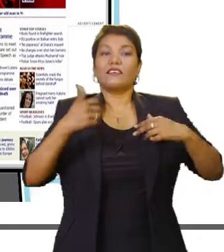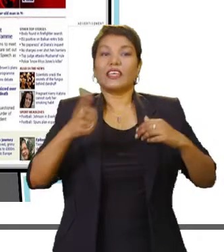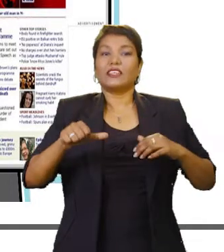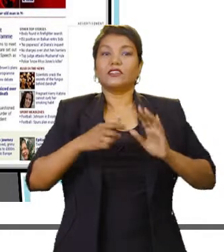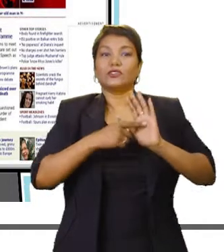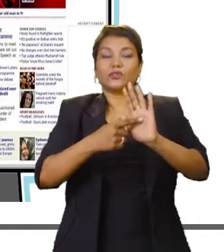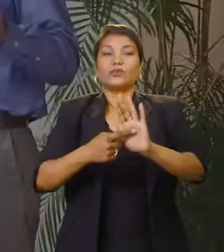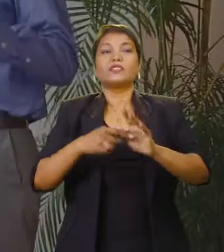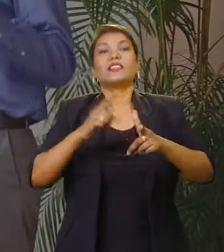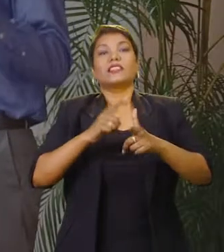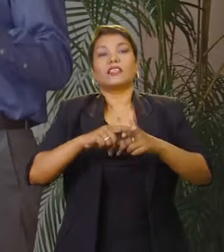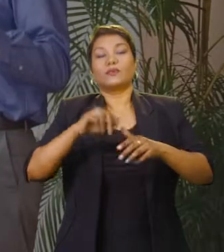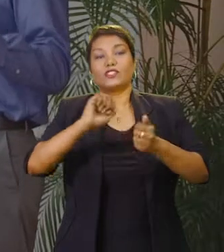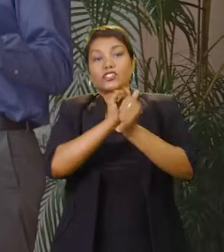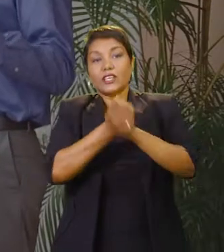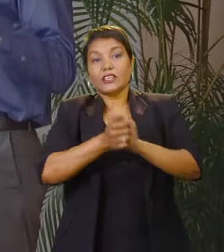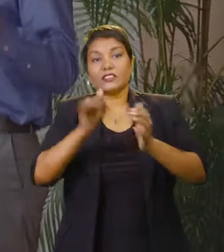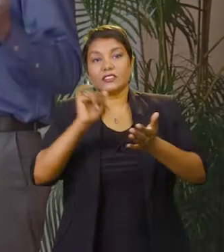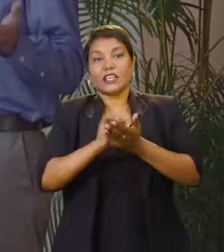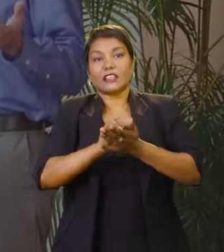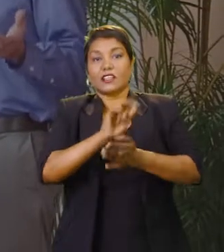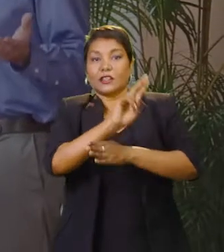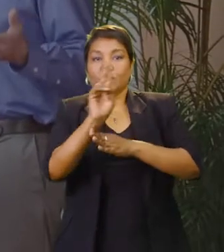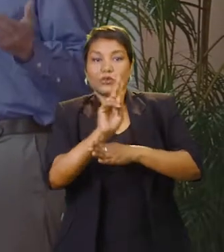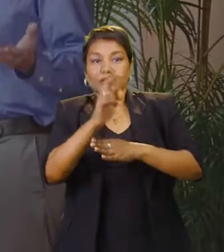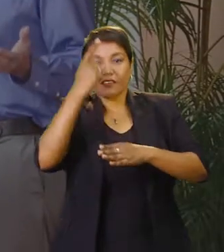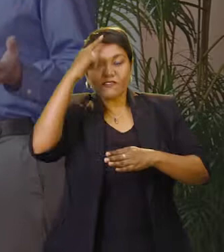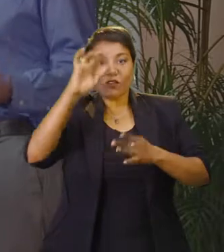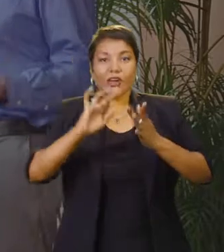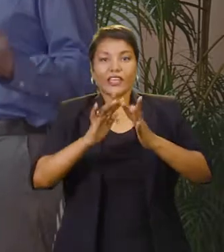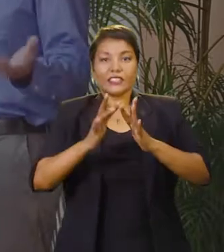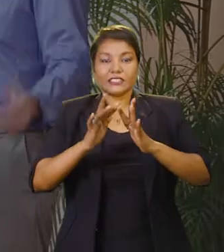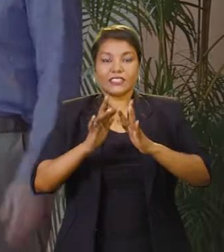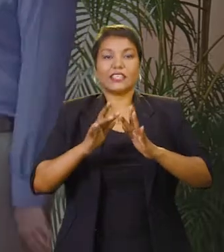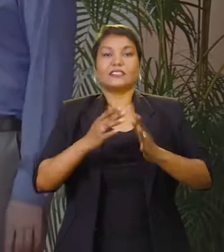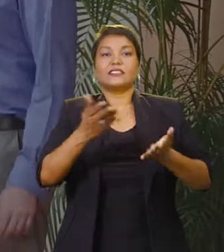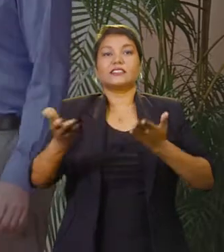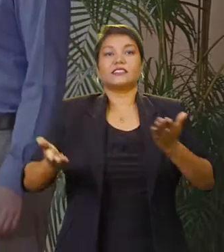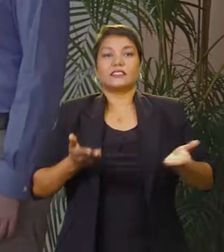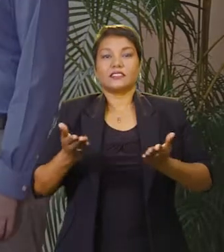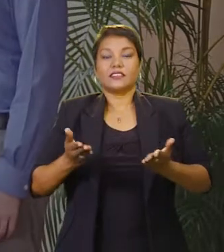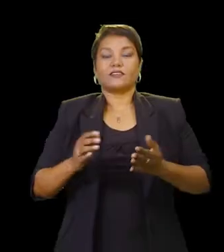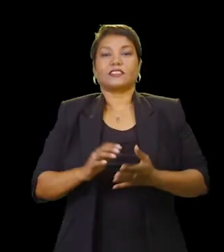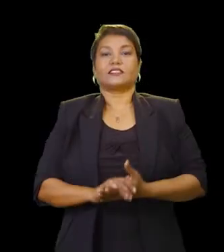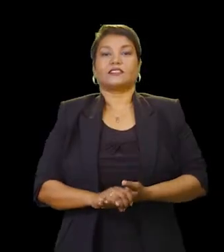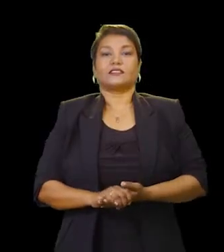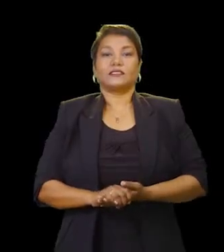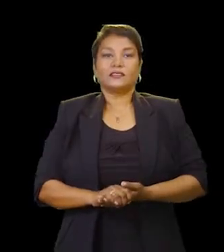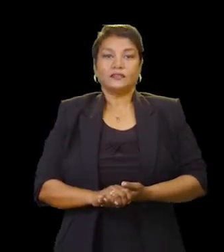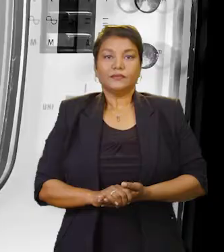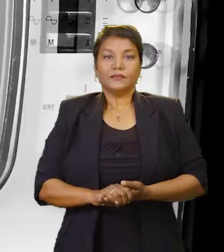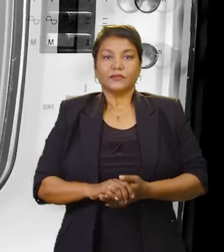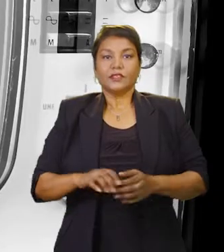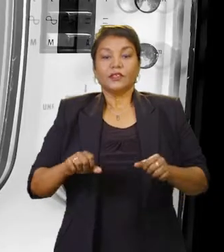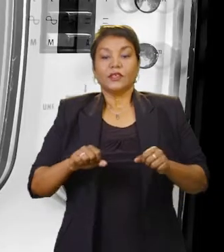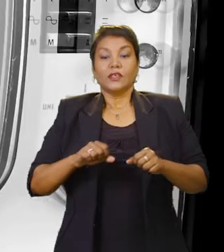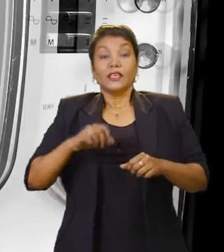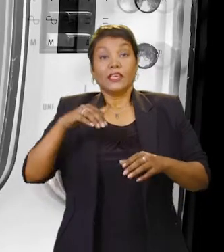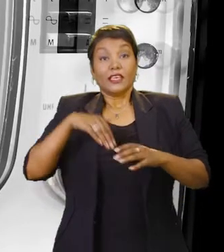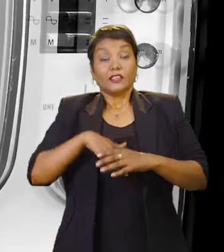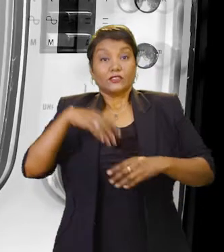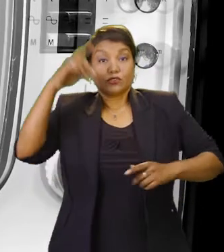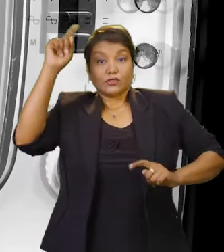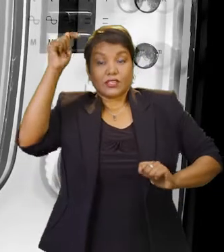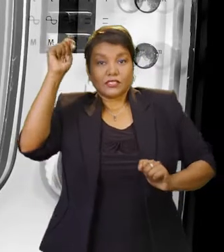world has been used today, is to provision fixed wireless network access to broadband services. So moving into